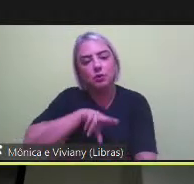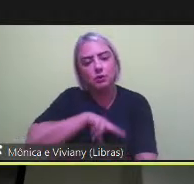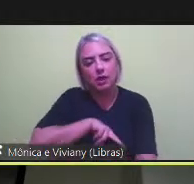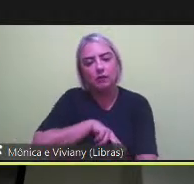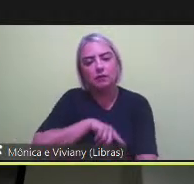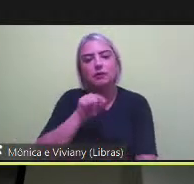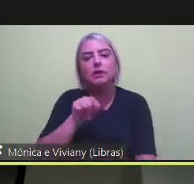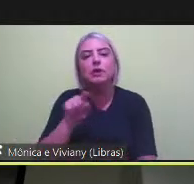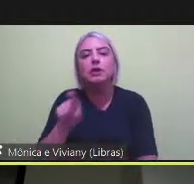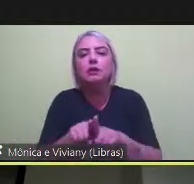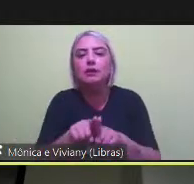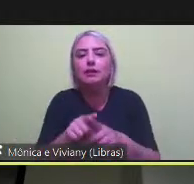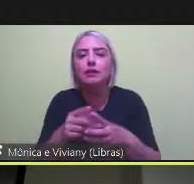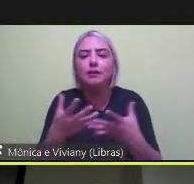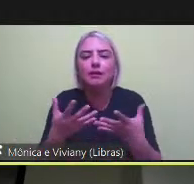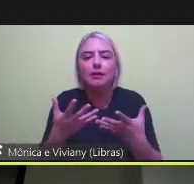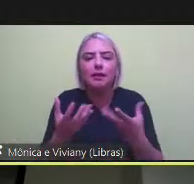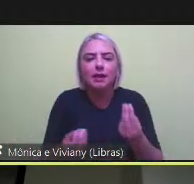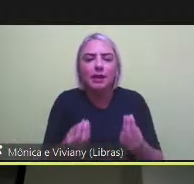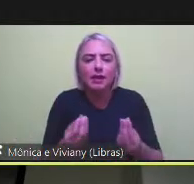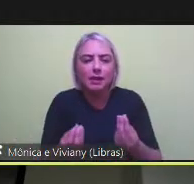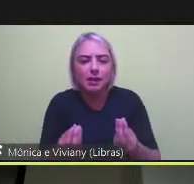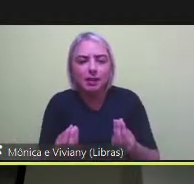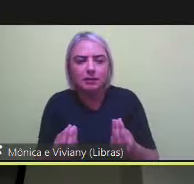health problems in Portugal,